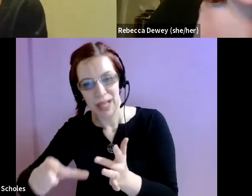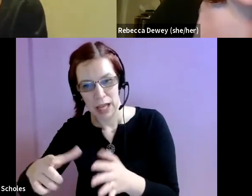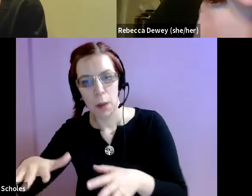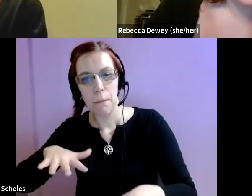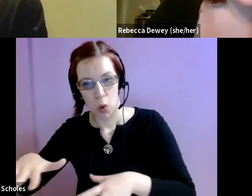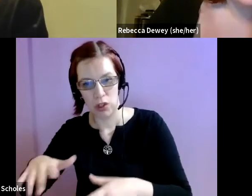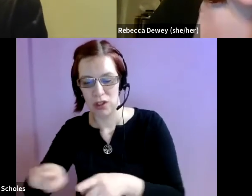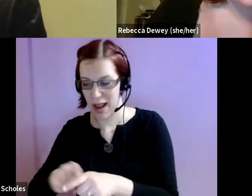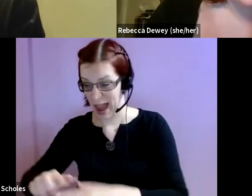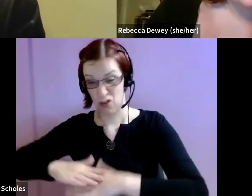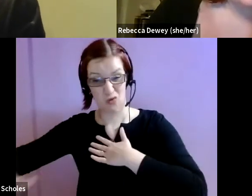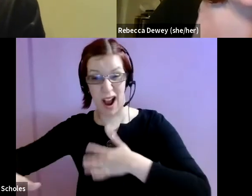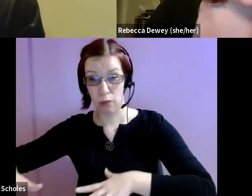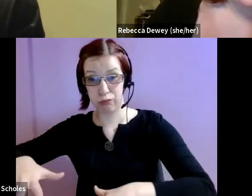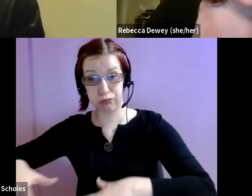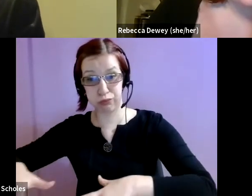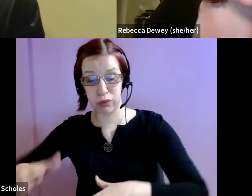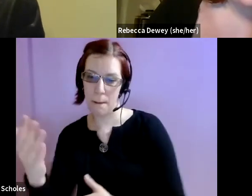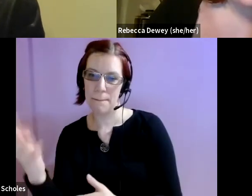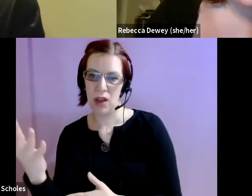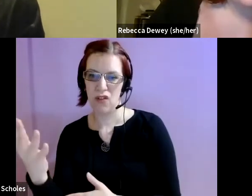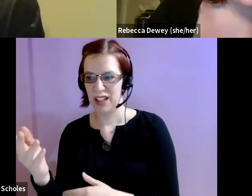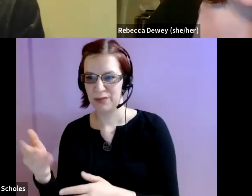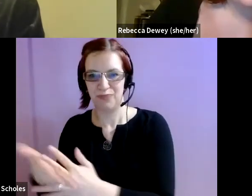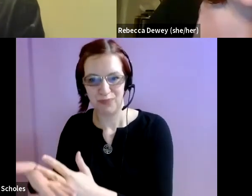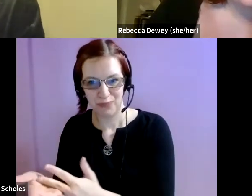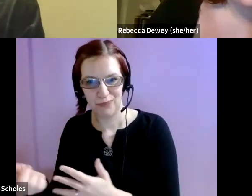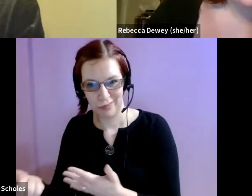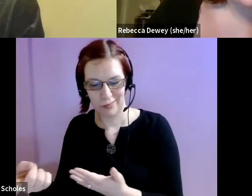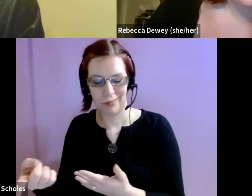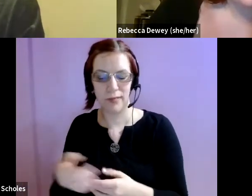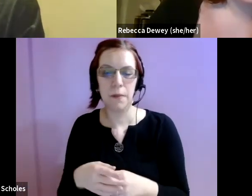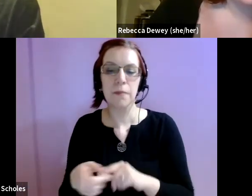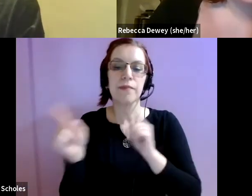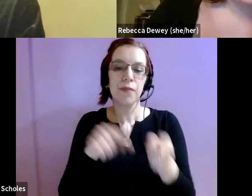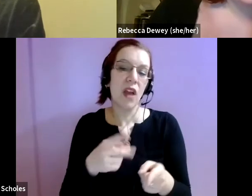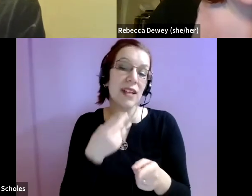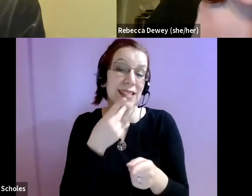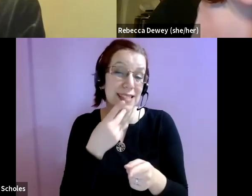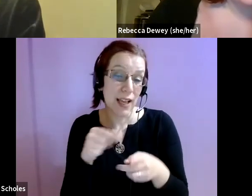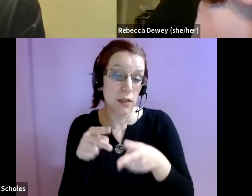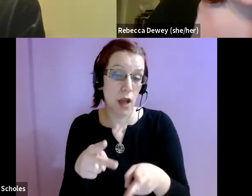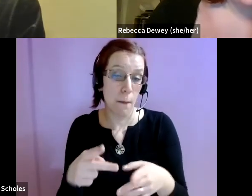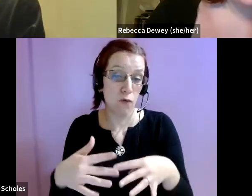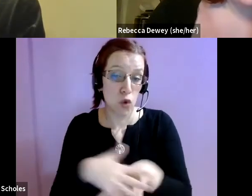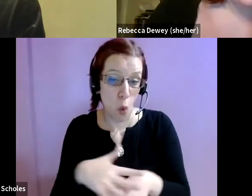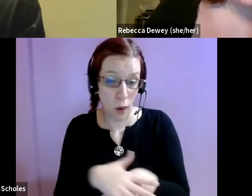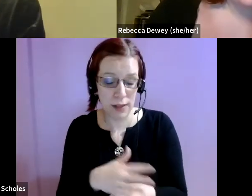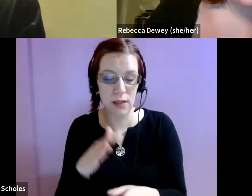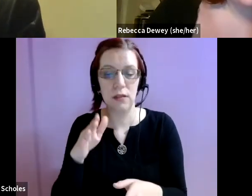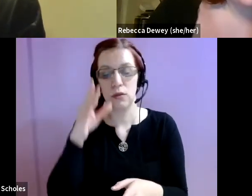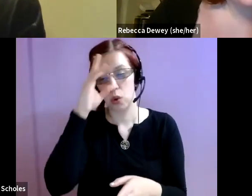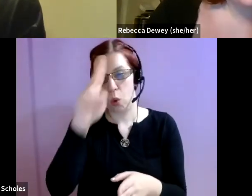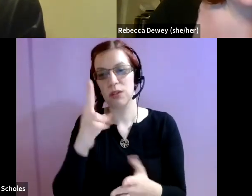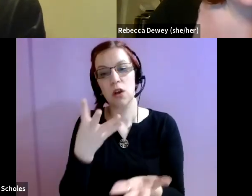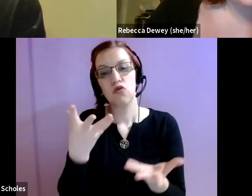Earth. But there's another source of noise called gravity gradient noise, which comes from the fact that